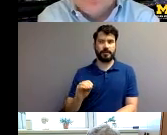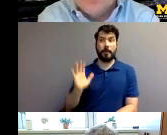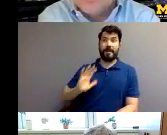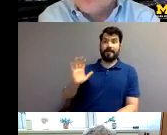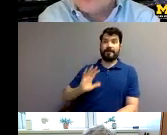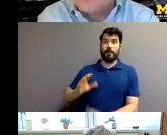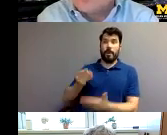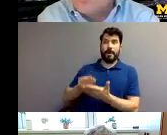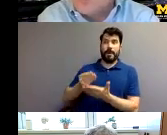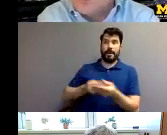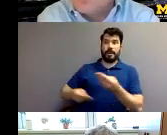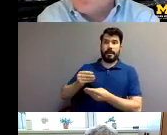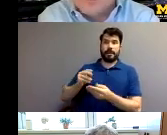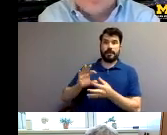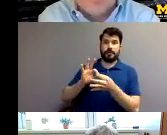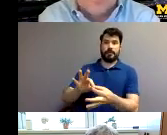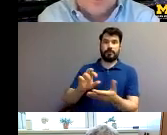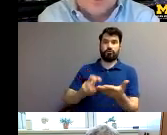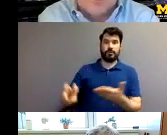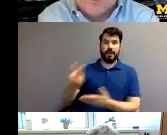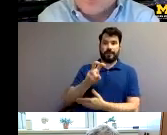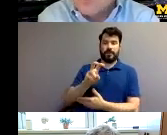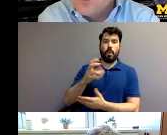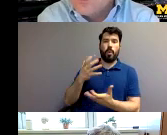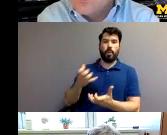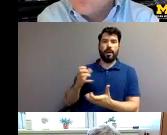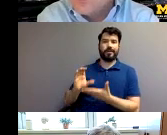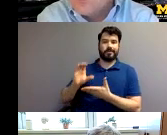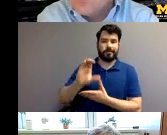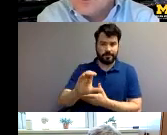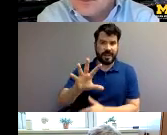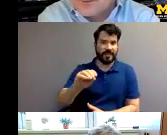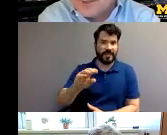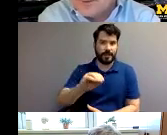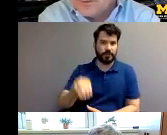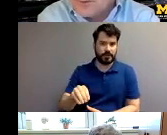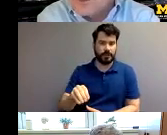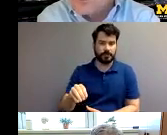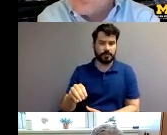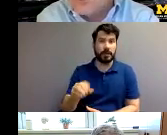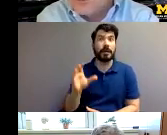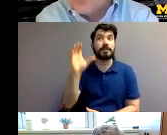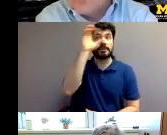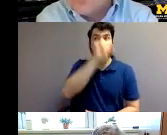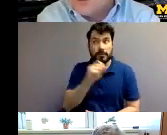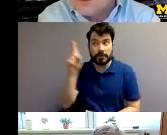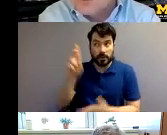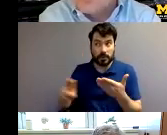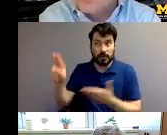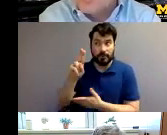pre-COVID, business travel and professional development expense. And assuming that the university does green